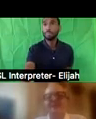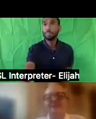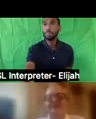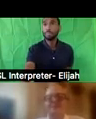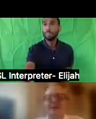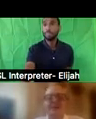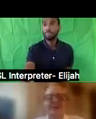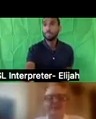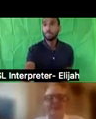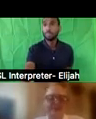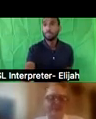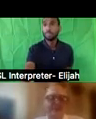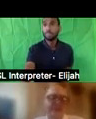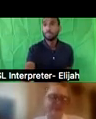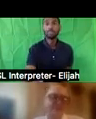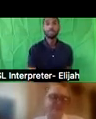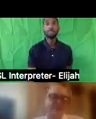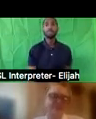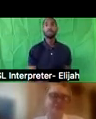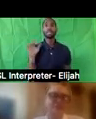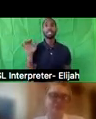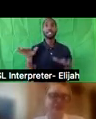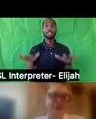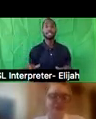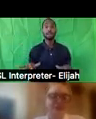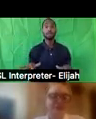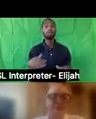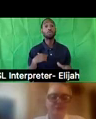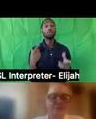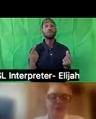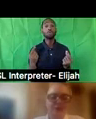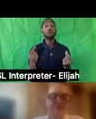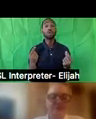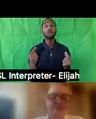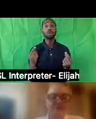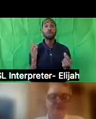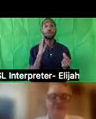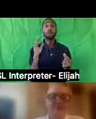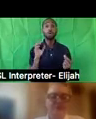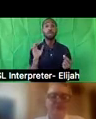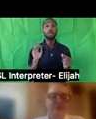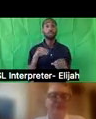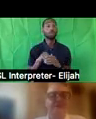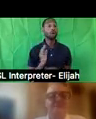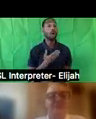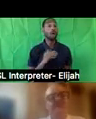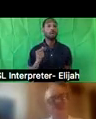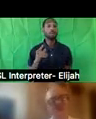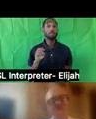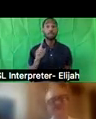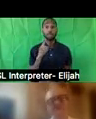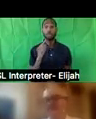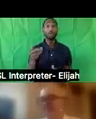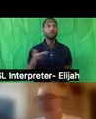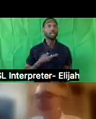As we're getting back settled, we're going to be moving into our space with our guest